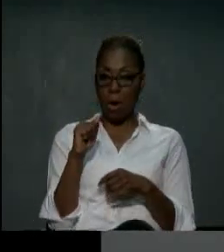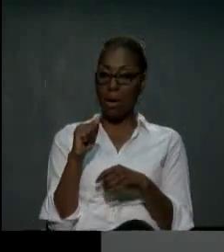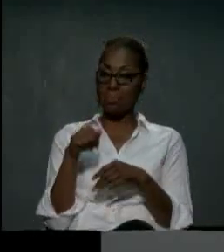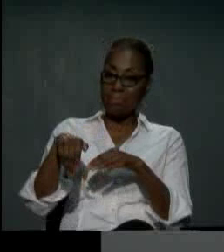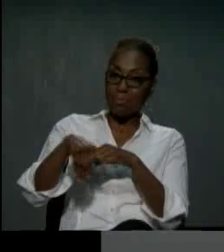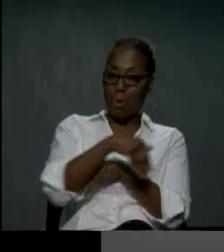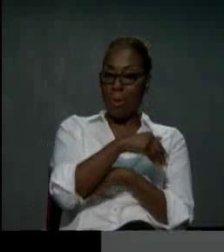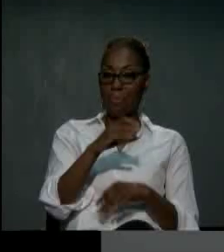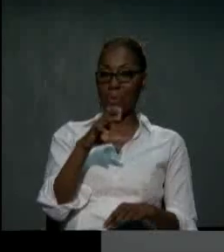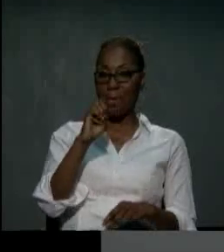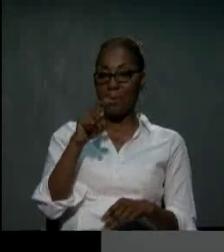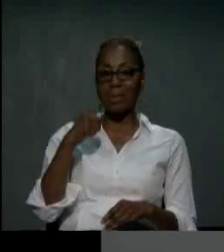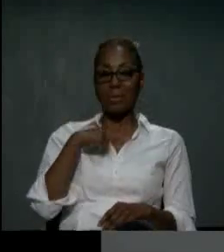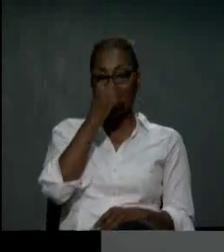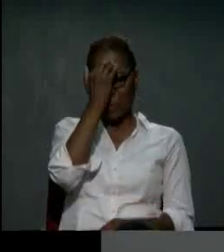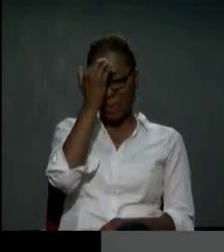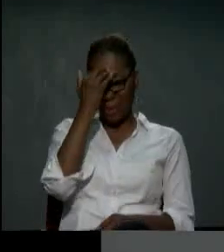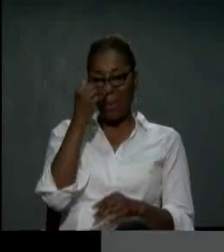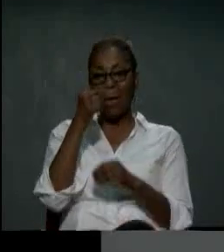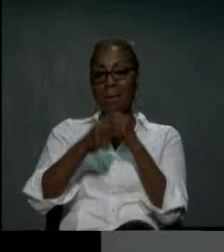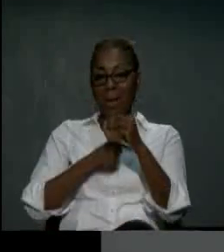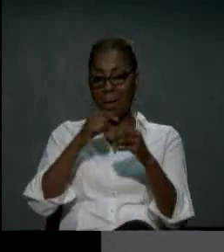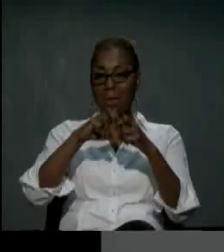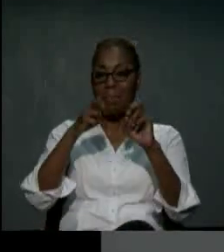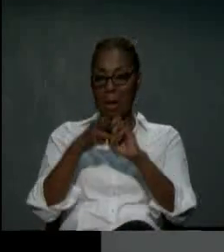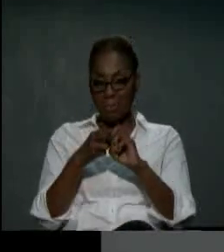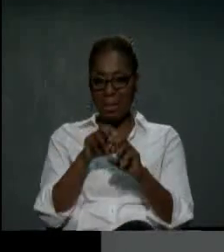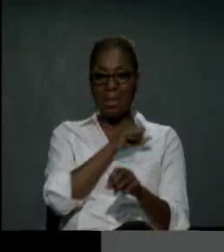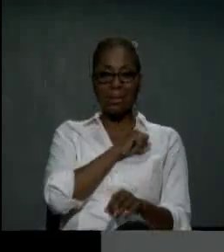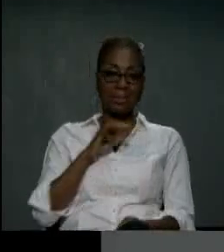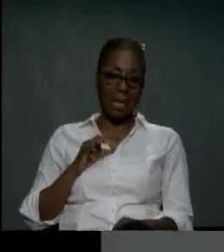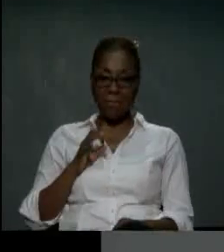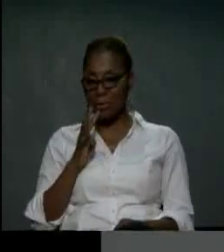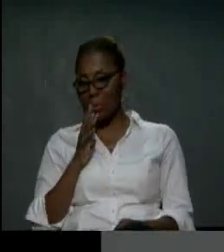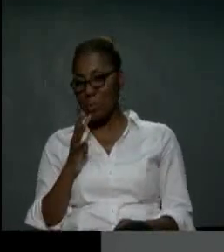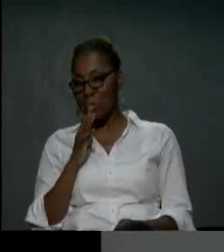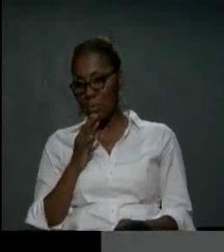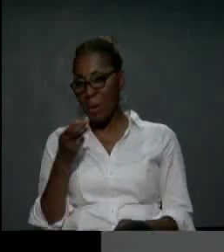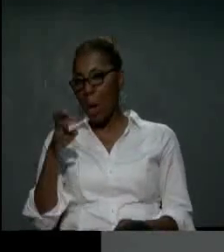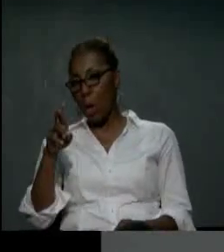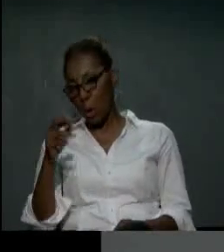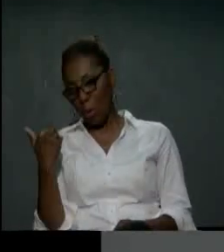we are aware of a lot of the drainage issues, and staff has spoke with Ms. Nettles before.